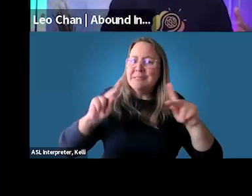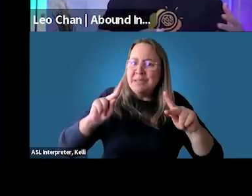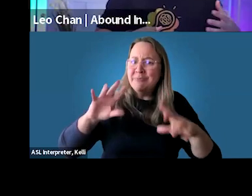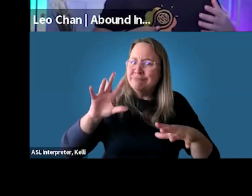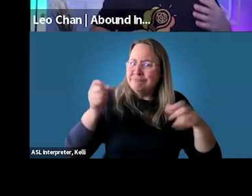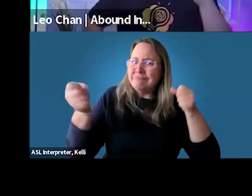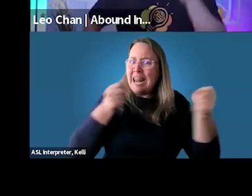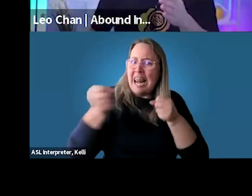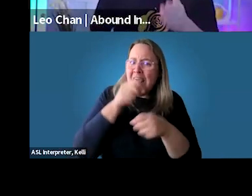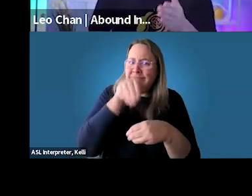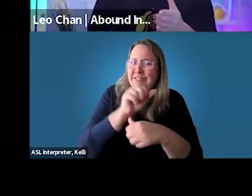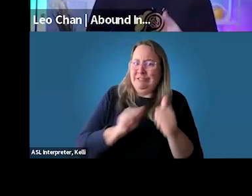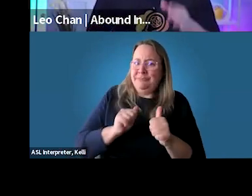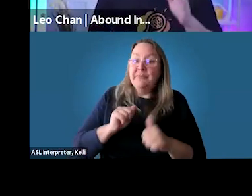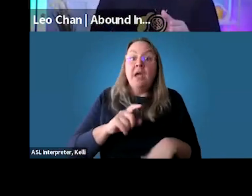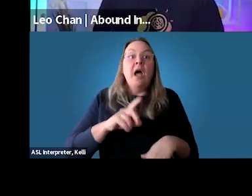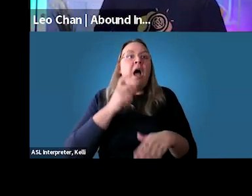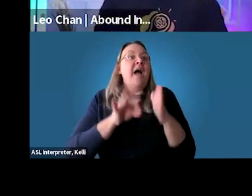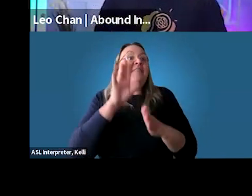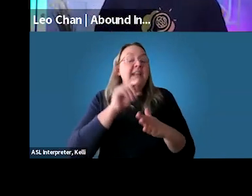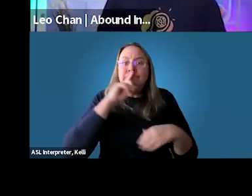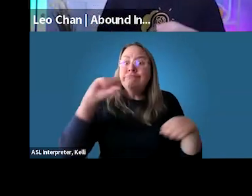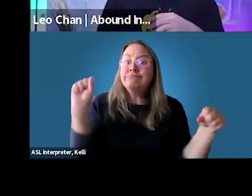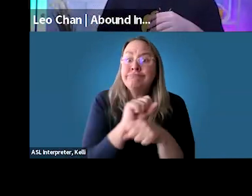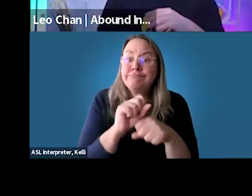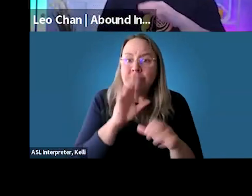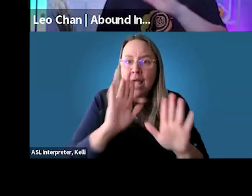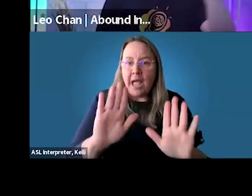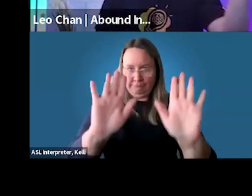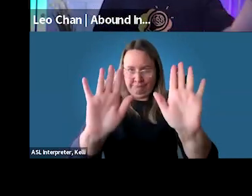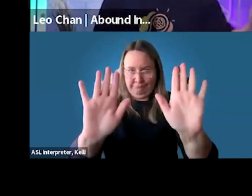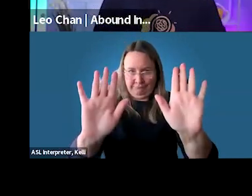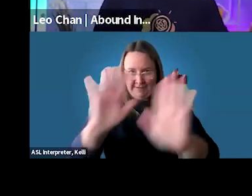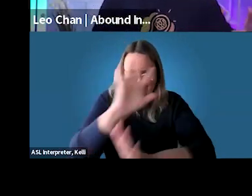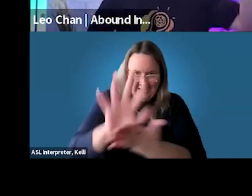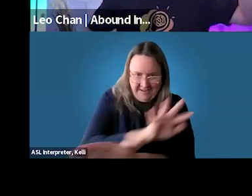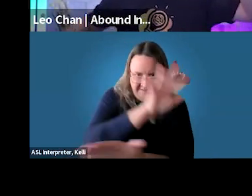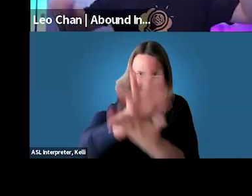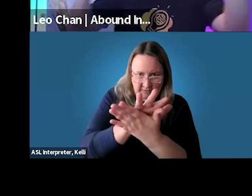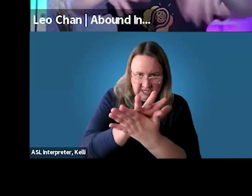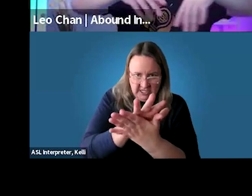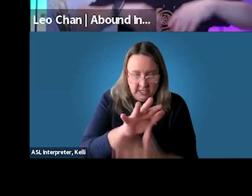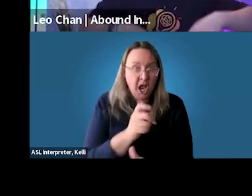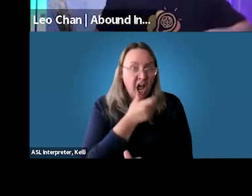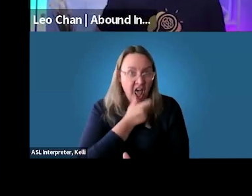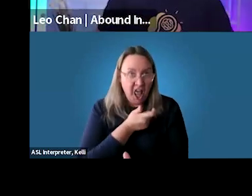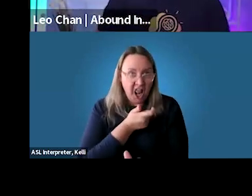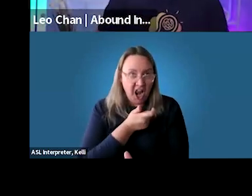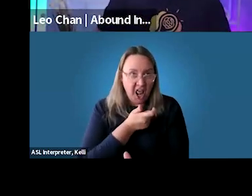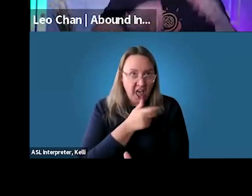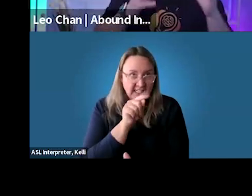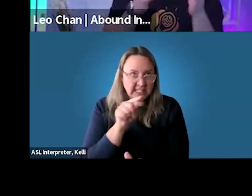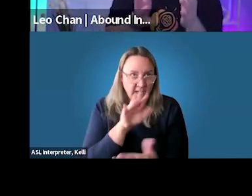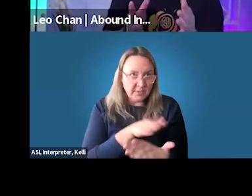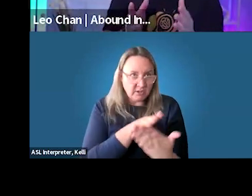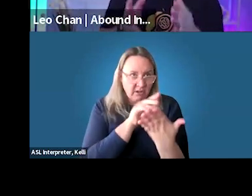this thing. So when I found out about this, I kid you not, I spent like 5 hours running down the Rat-Tat-Tooey TikTok